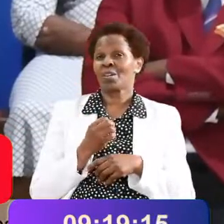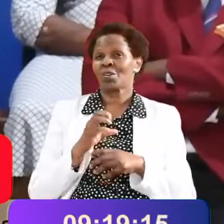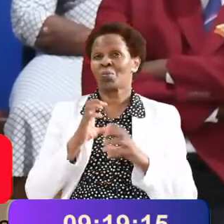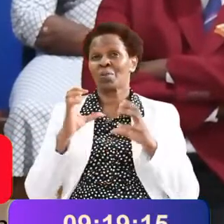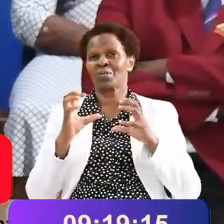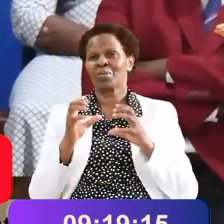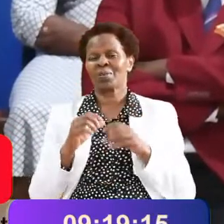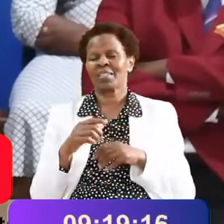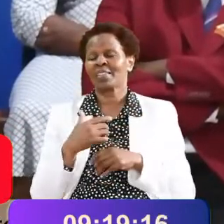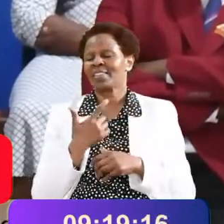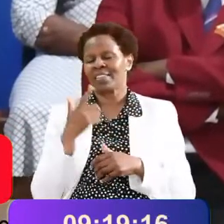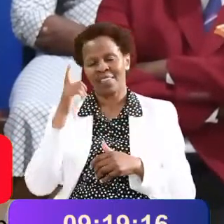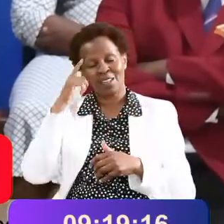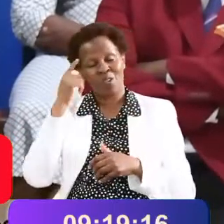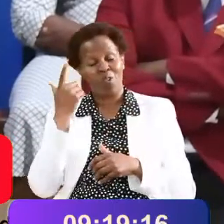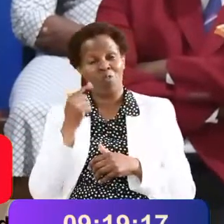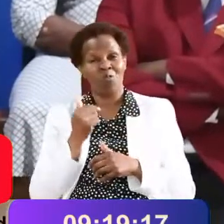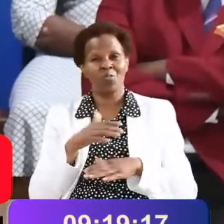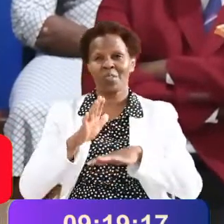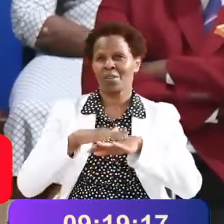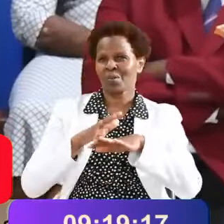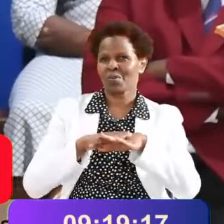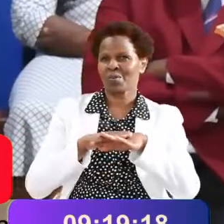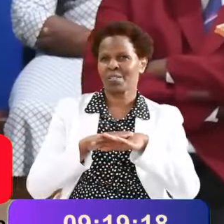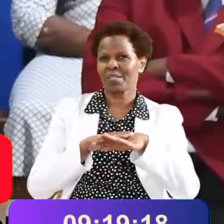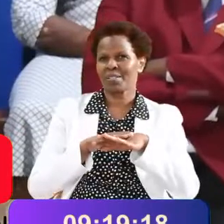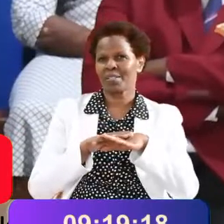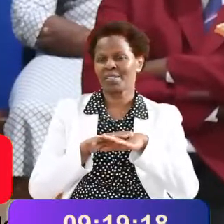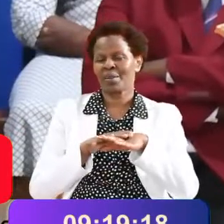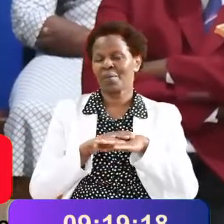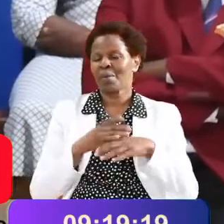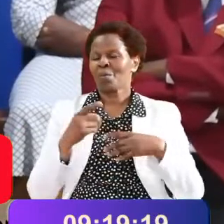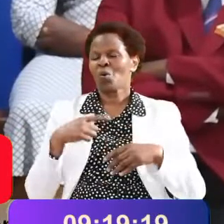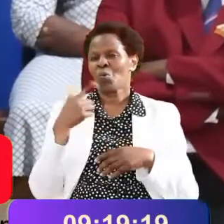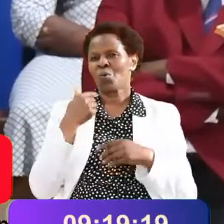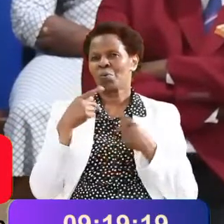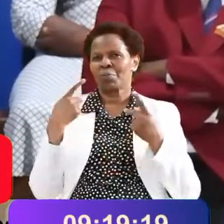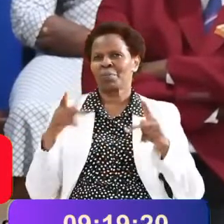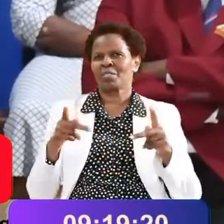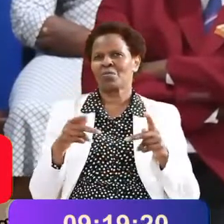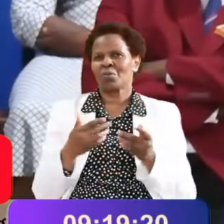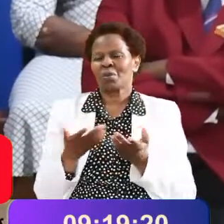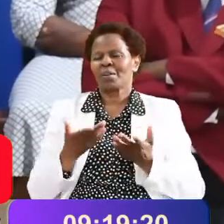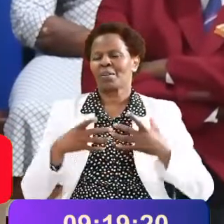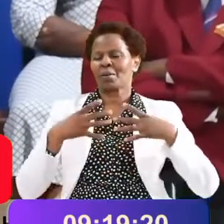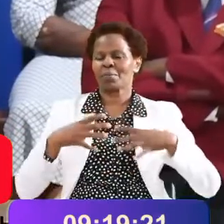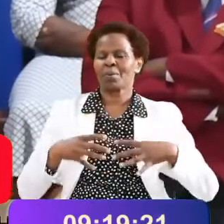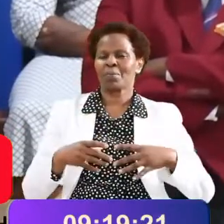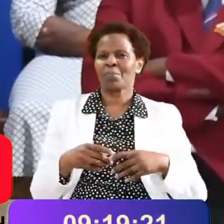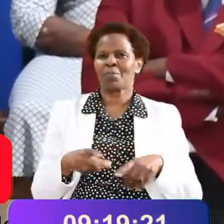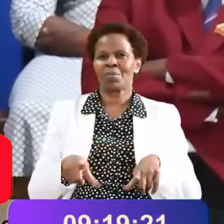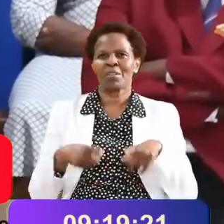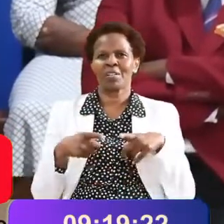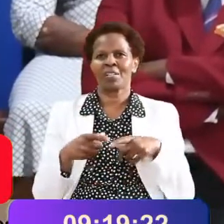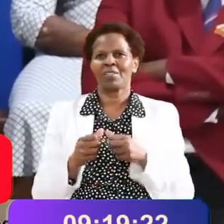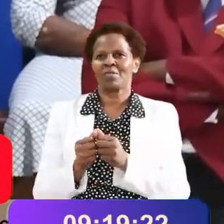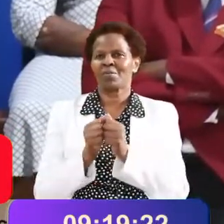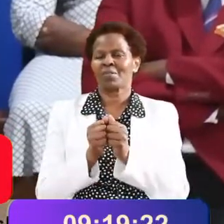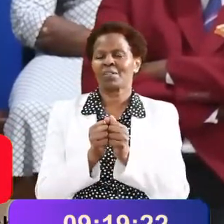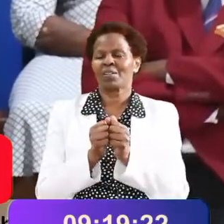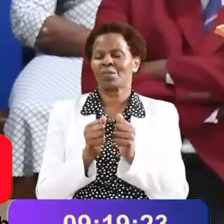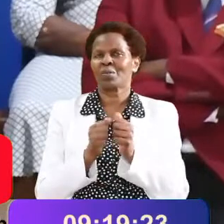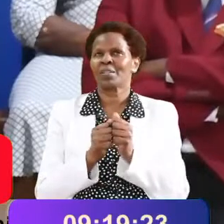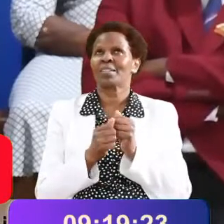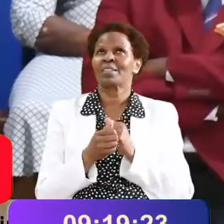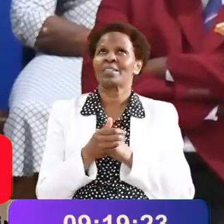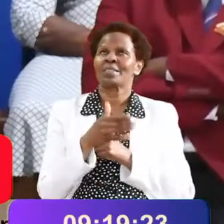ideal society that will be peaceful, where people are living in harmony, where people are godly, where